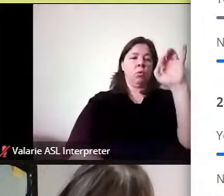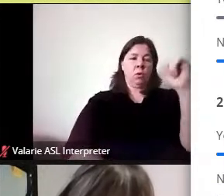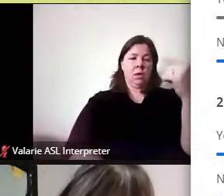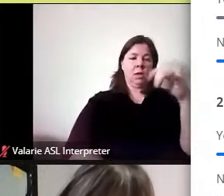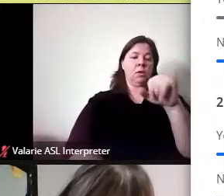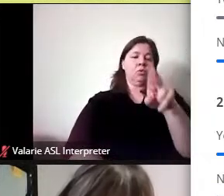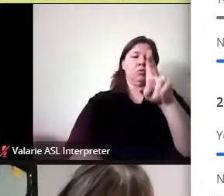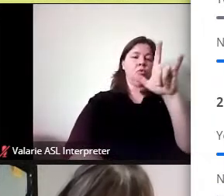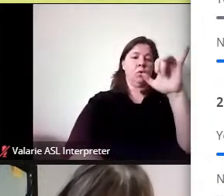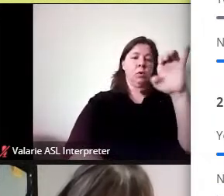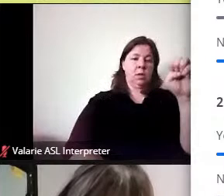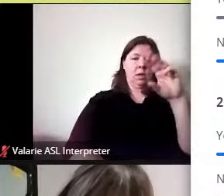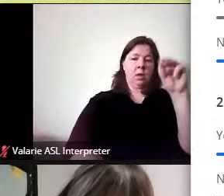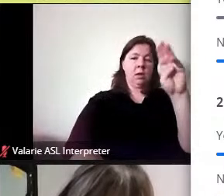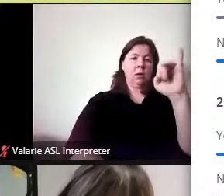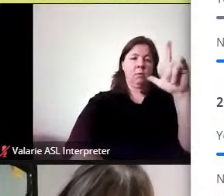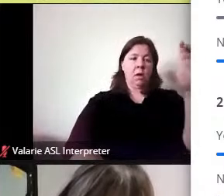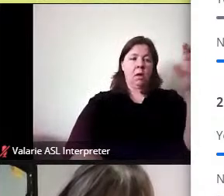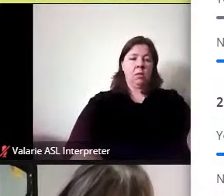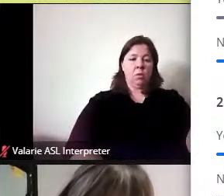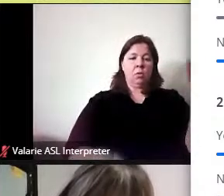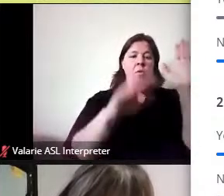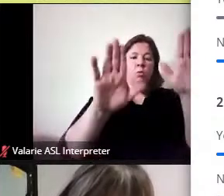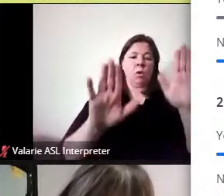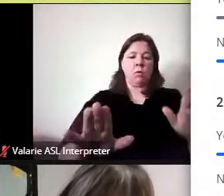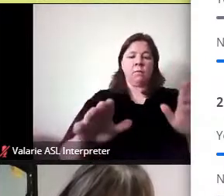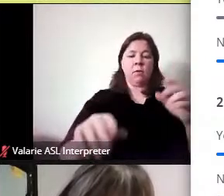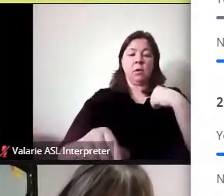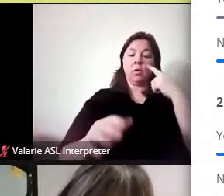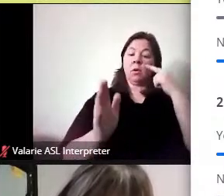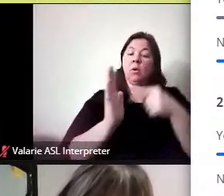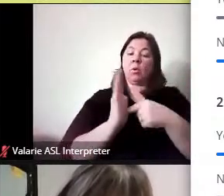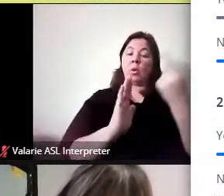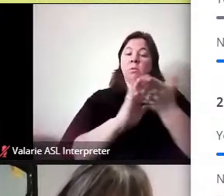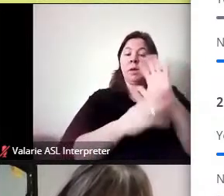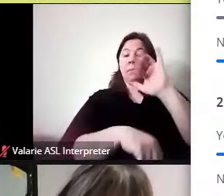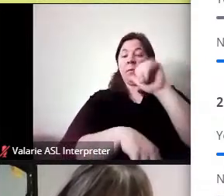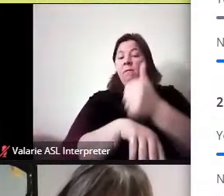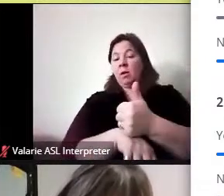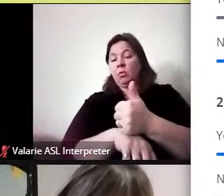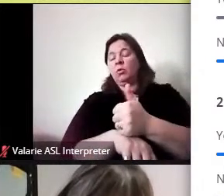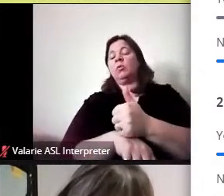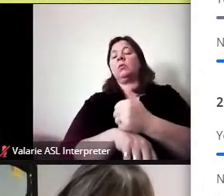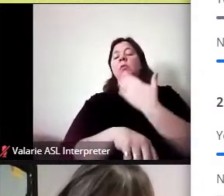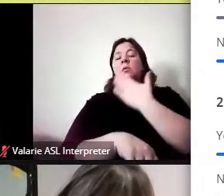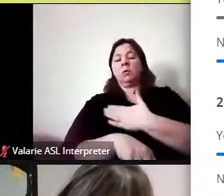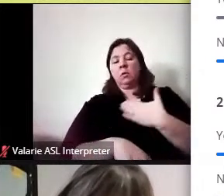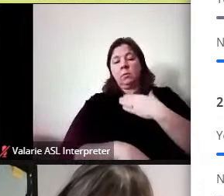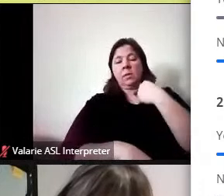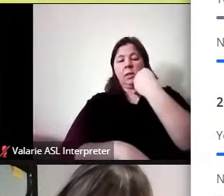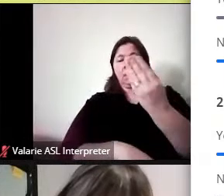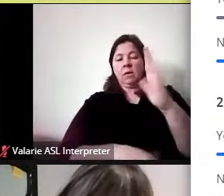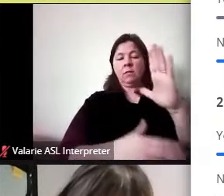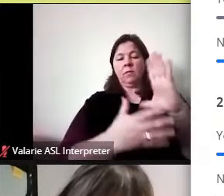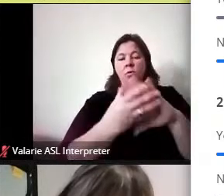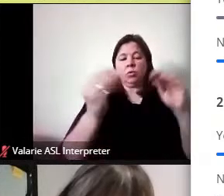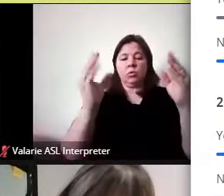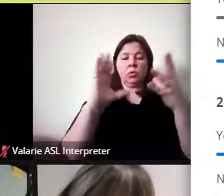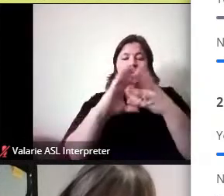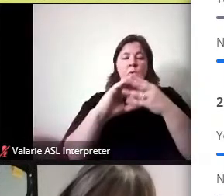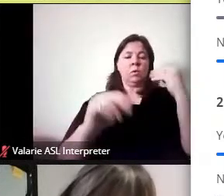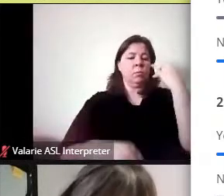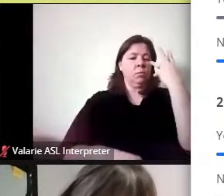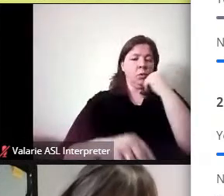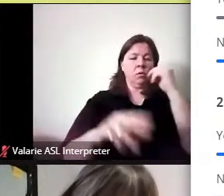Milo are wonderful. I've watched the Once You're a Founder, please go in there, give your story. Lovely